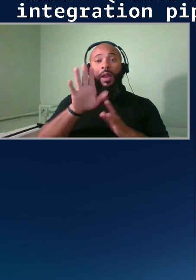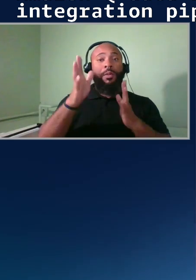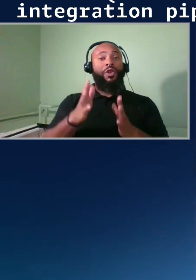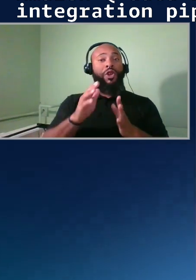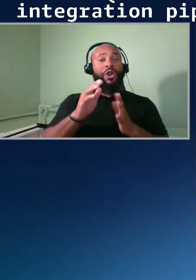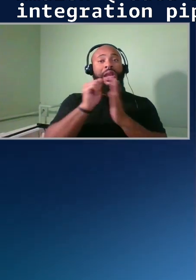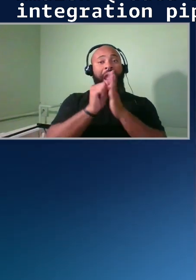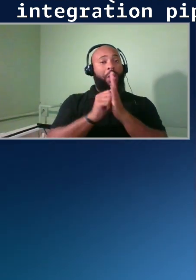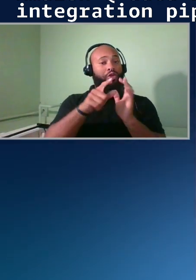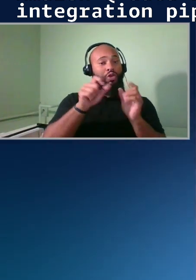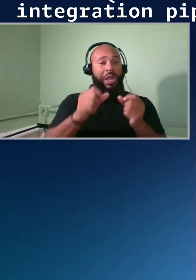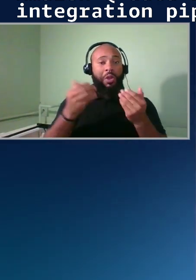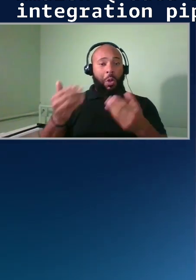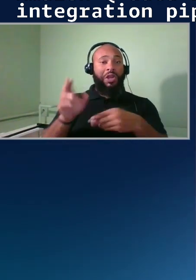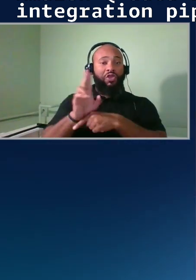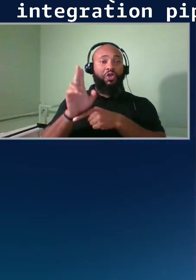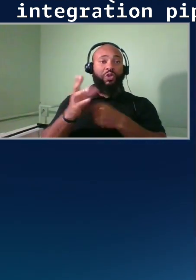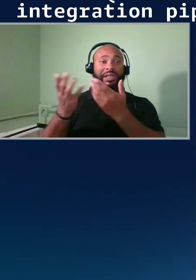Okay.